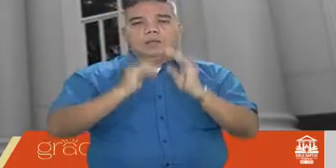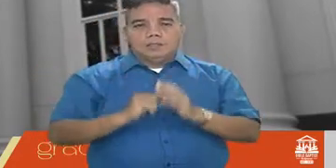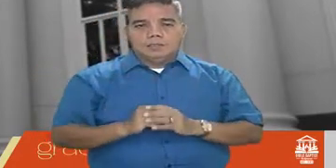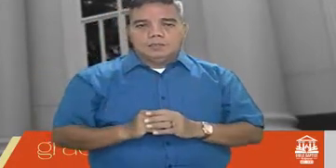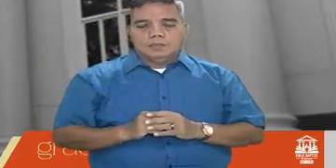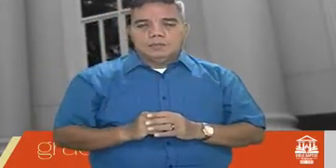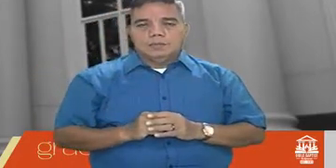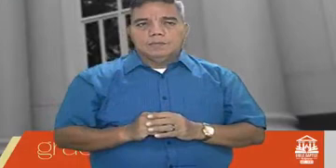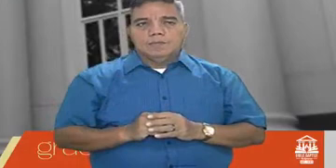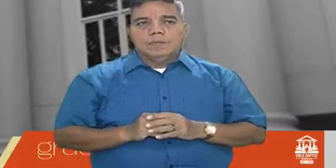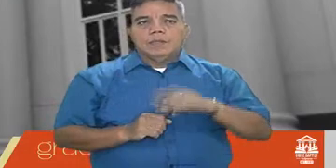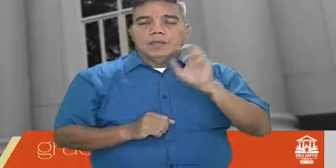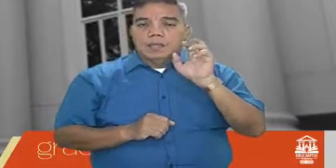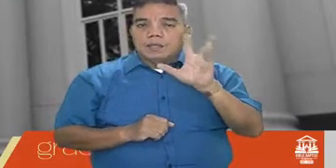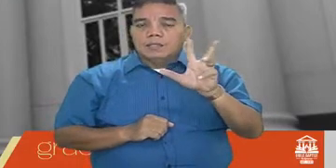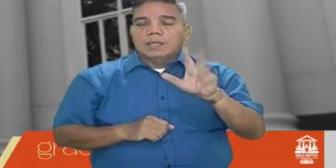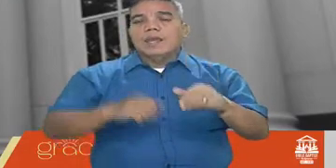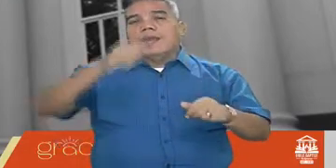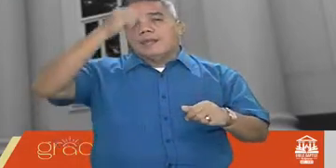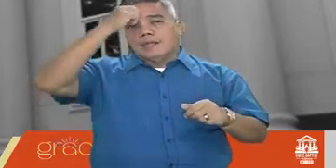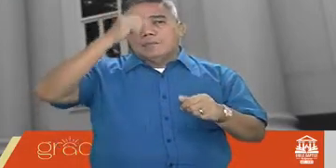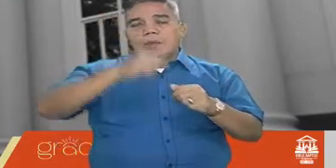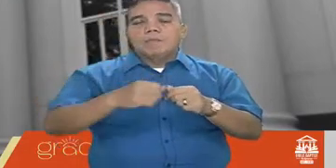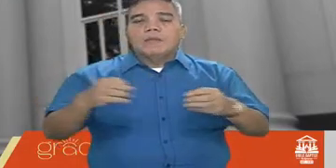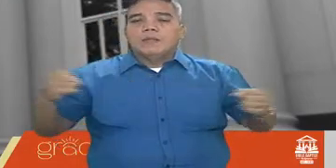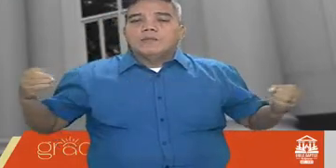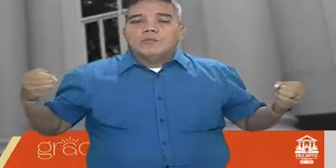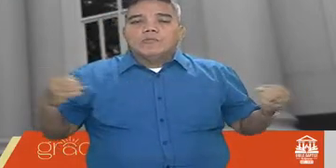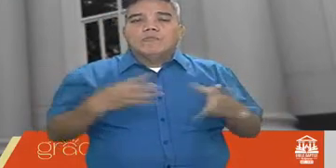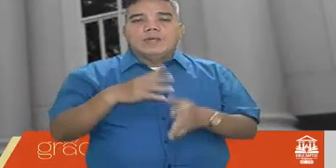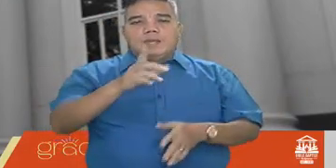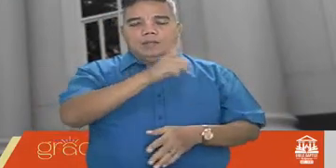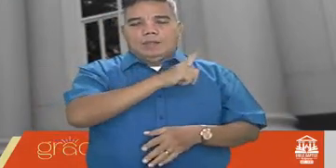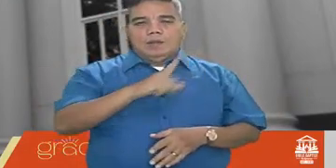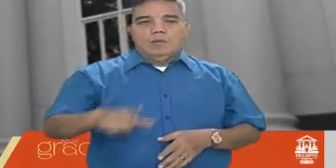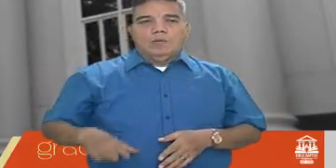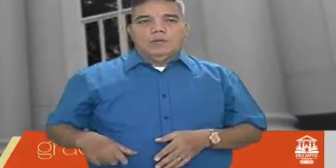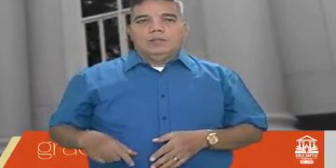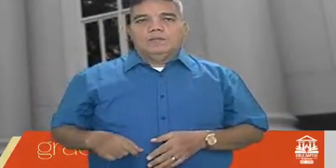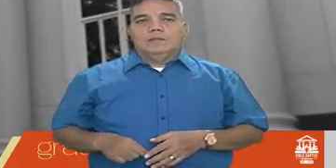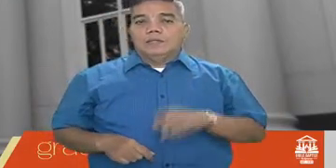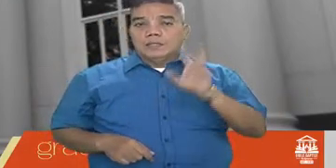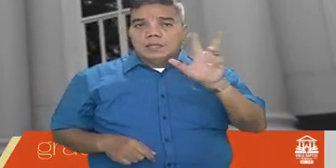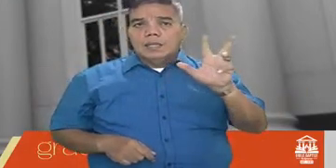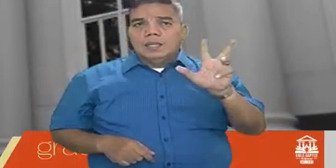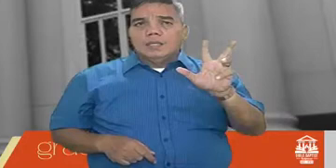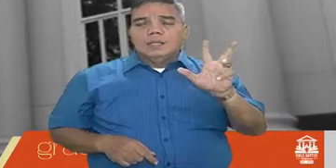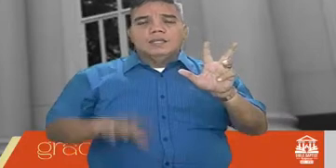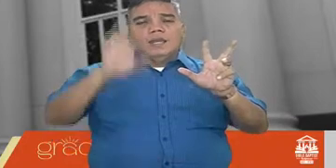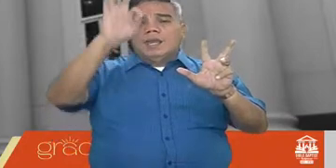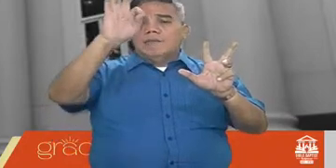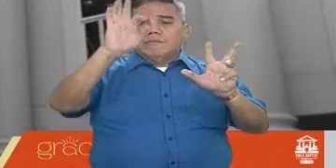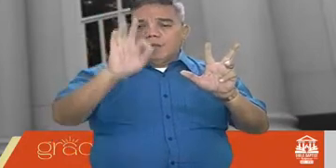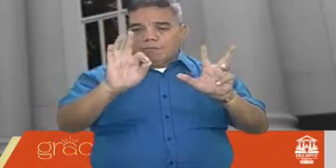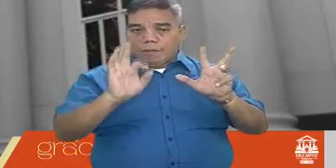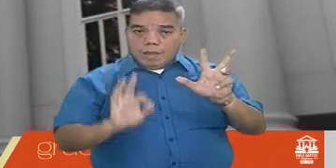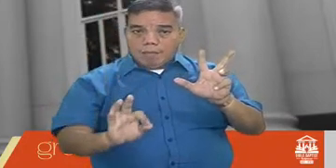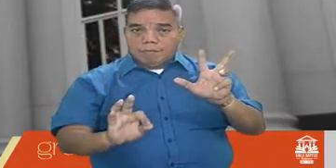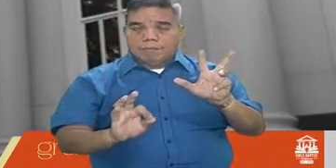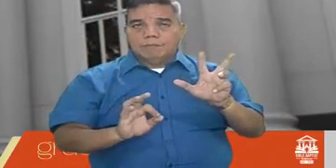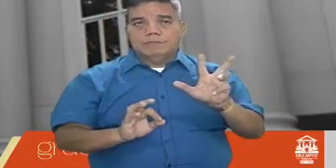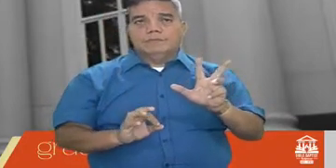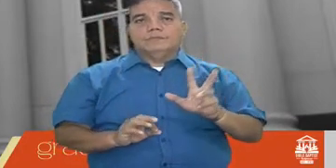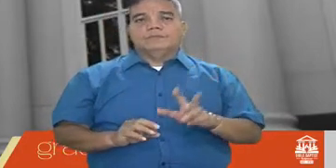Remember to focus. And remember to fear the Lord. Okay?